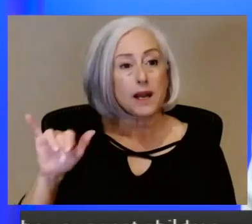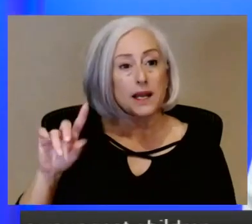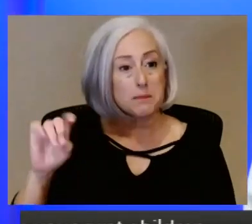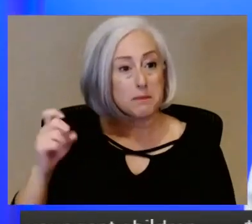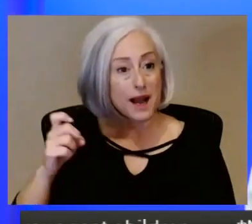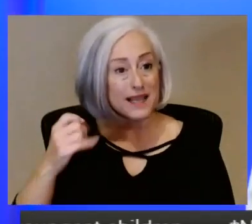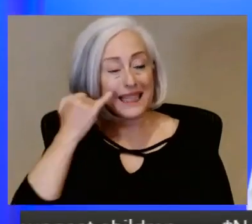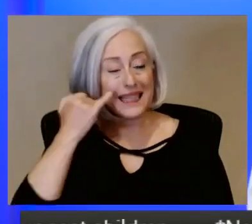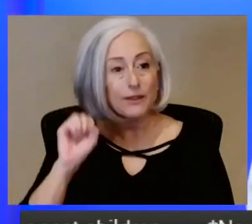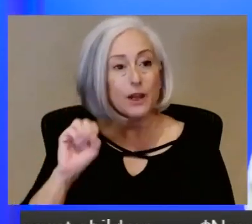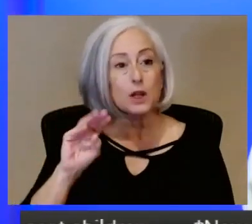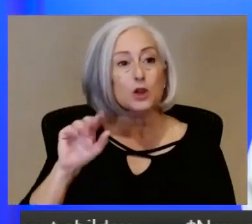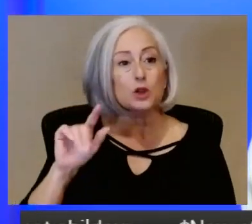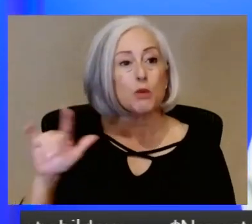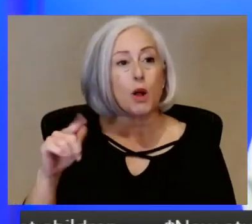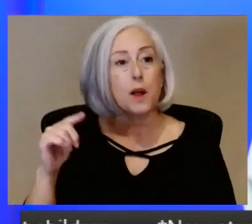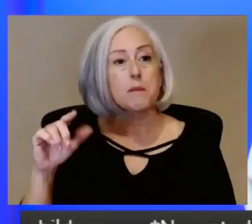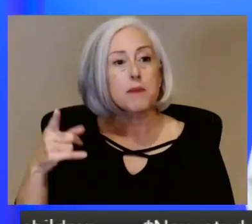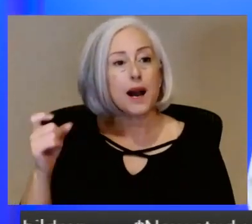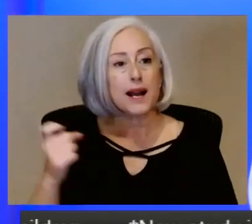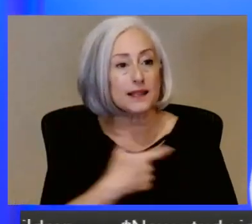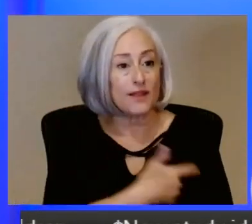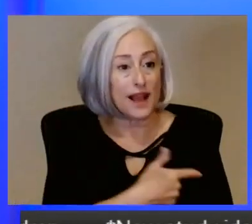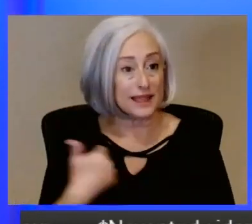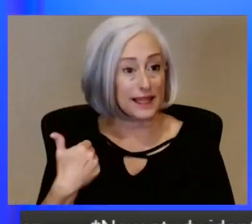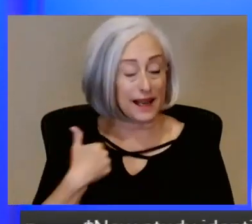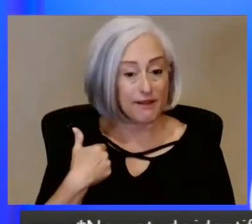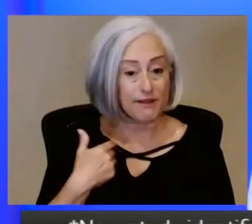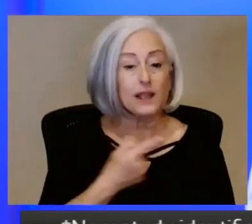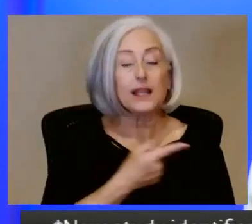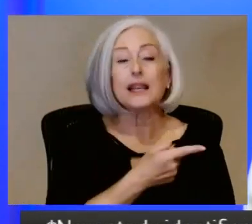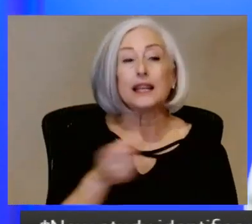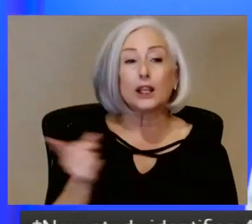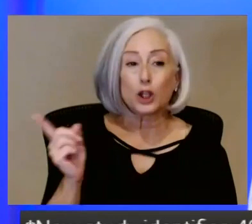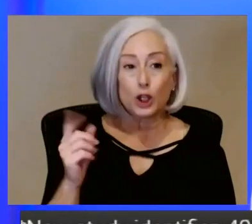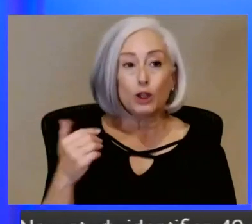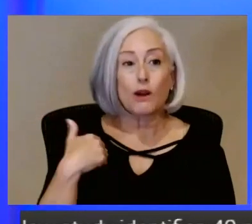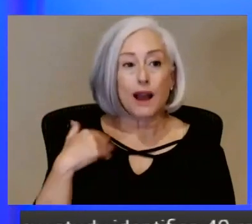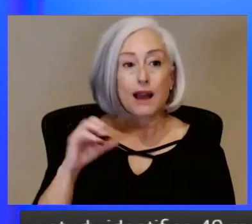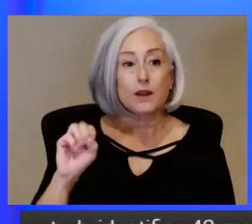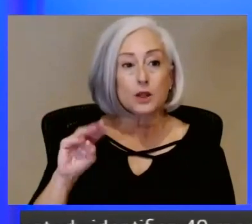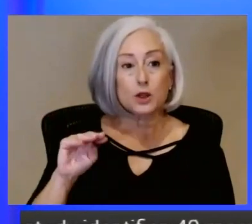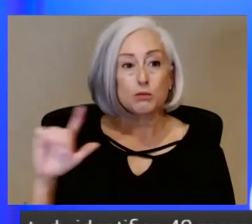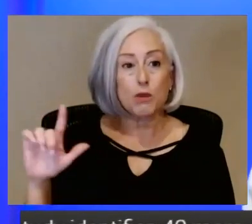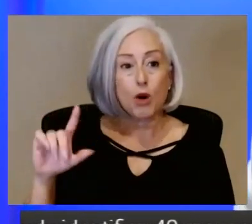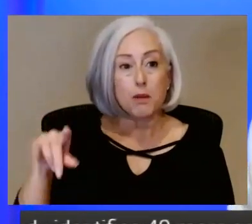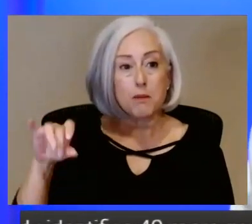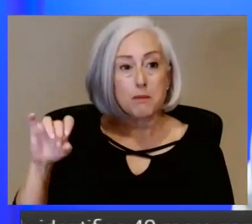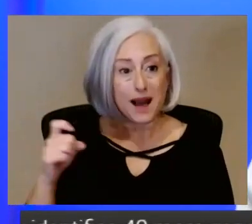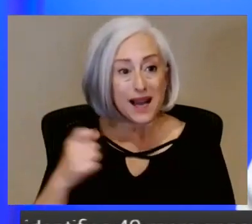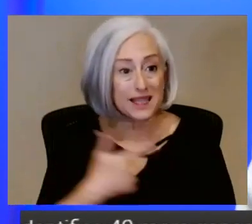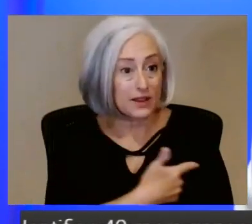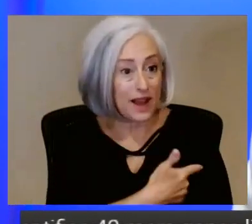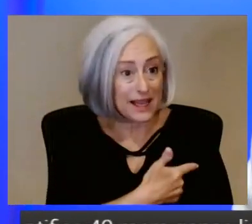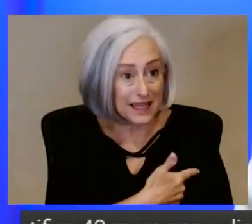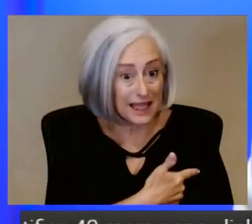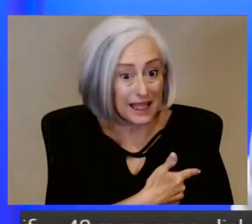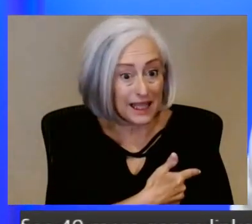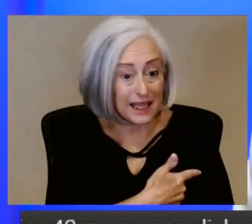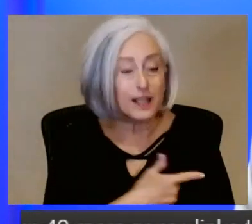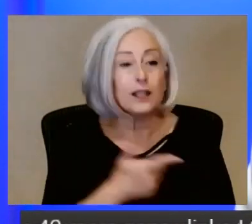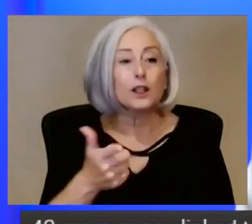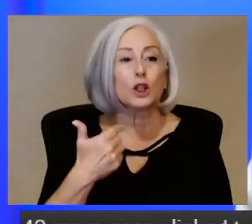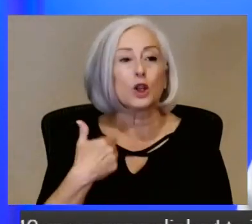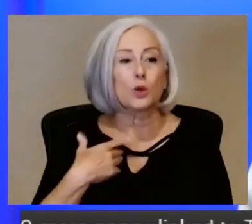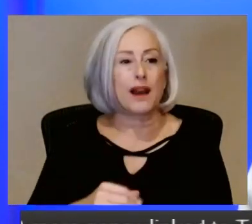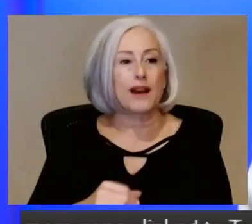so what we've seen in the past is that those who have been vaccinated against smallpox do have immunity, and that is one of the reasons why we thought there